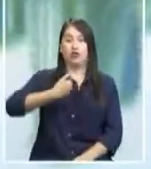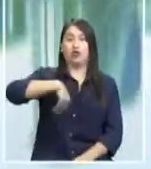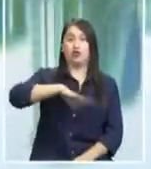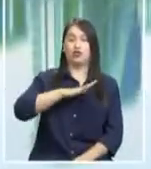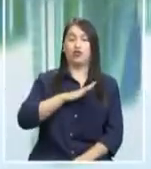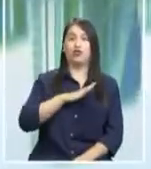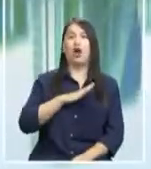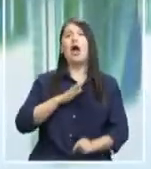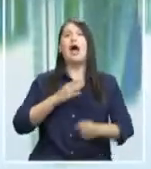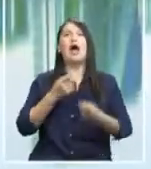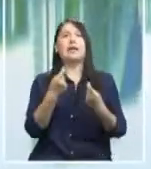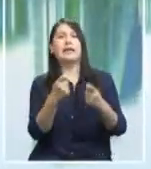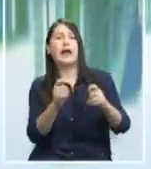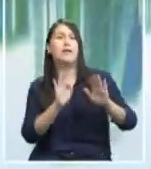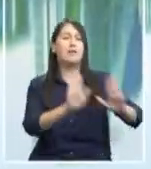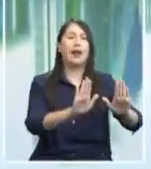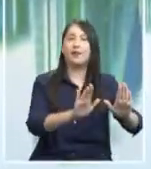it.